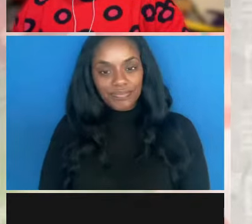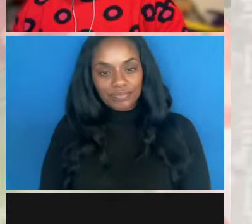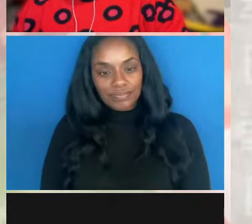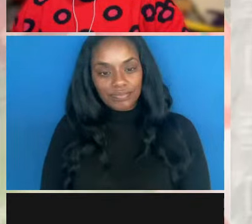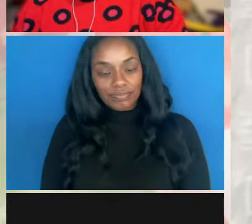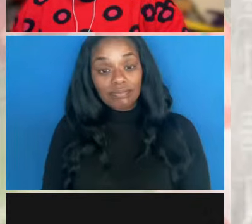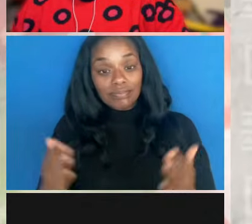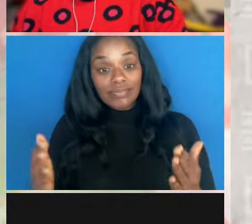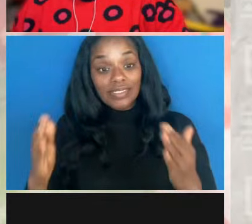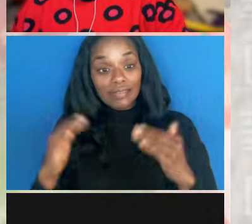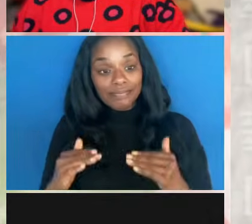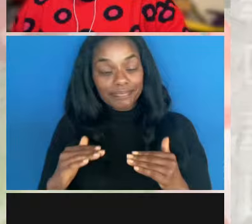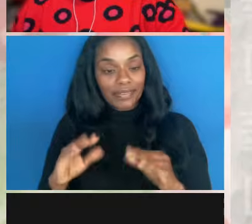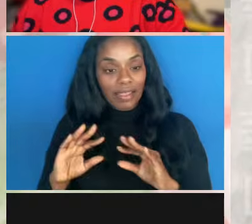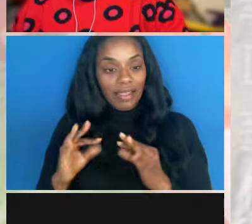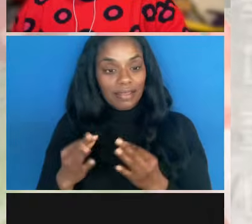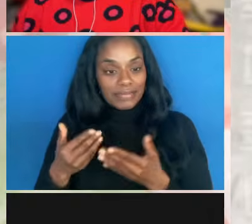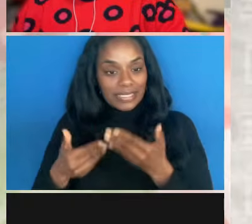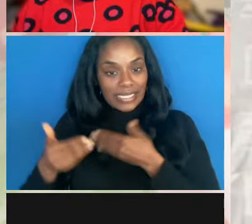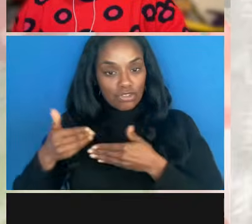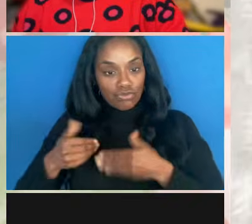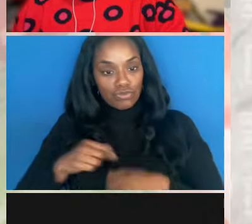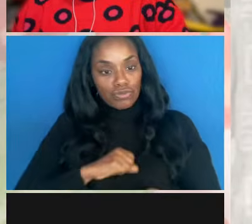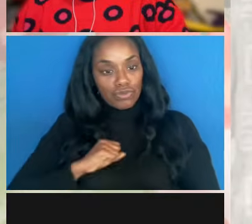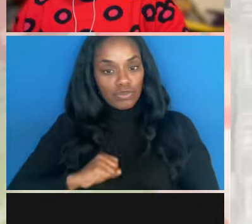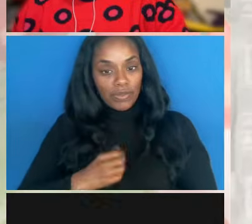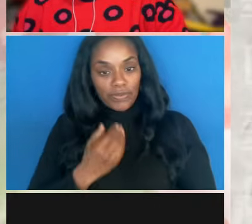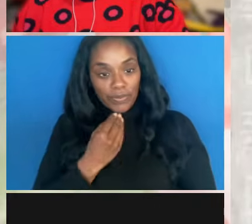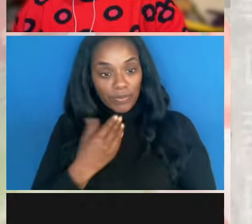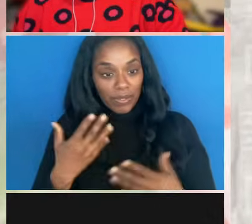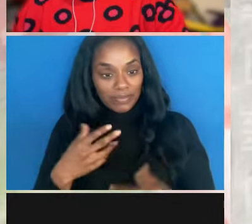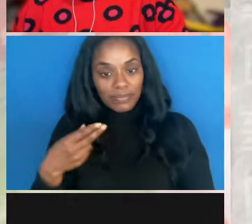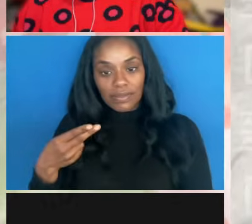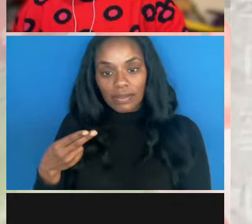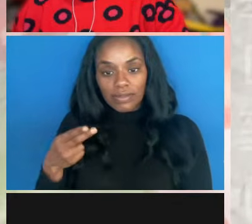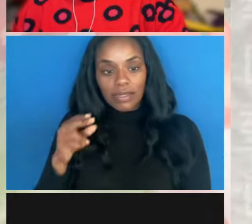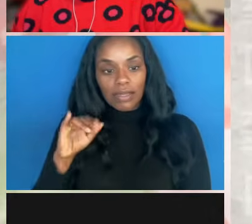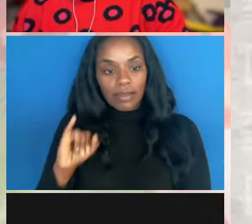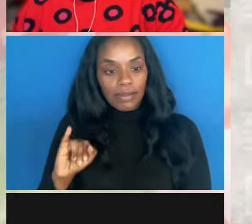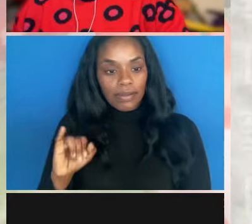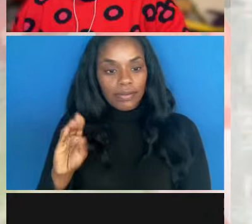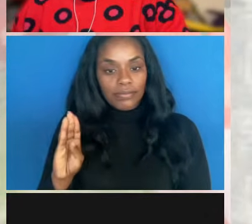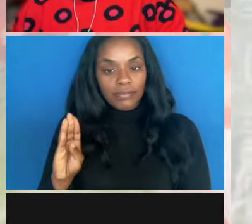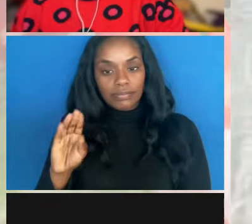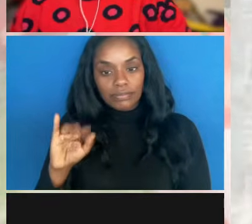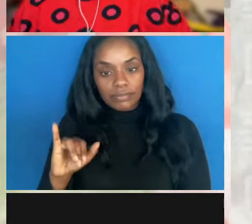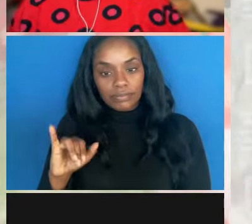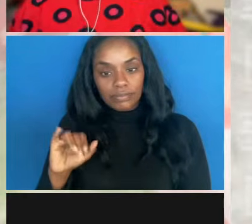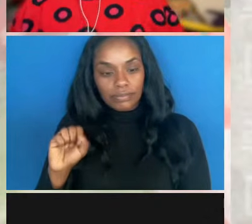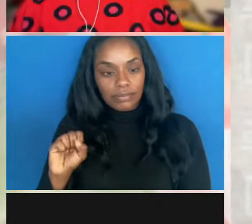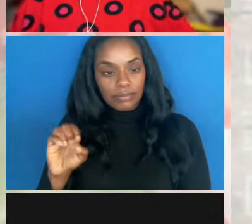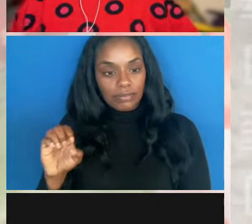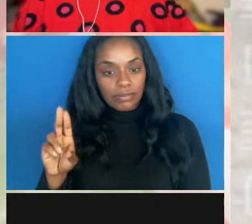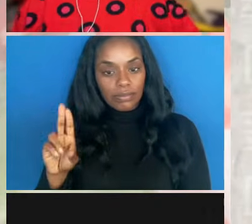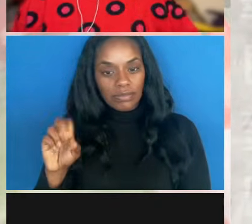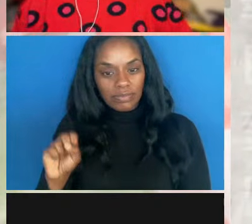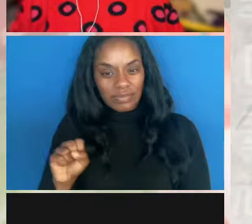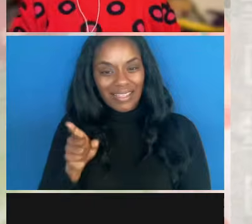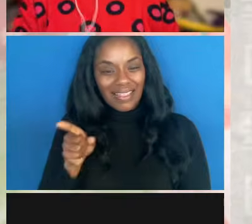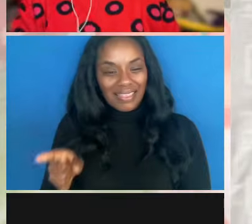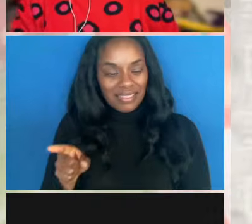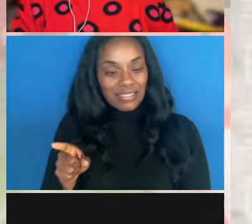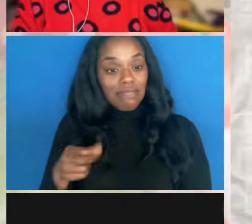Our next ancestral superfood is hibiscus. So this is known as sorrel, bissap,